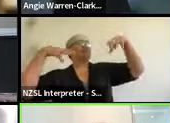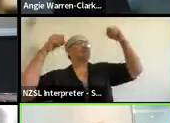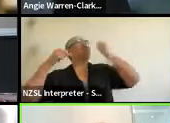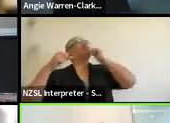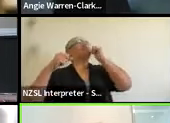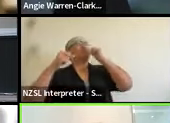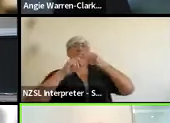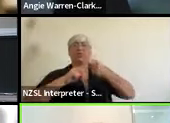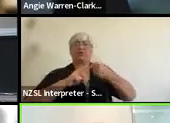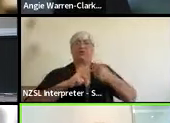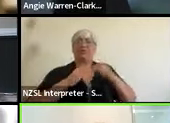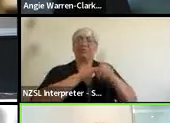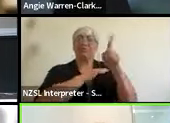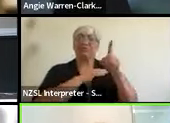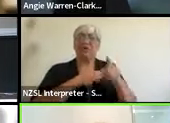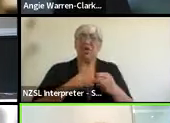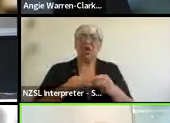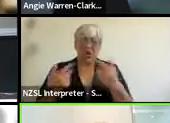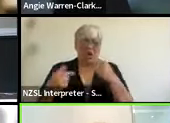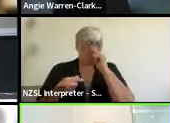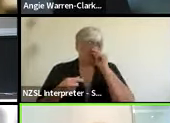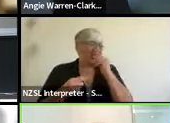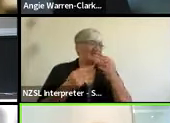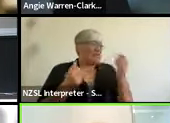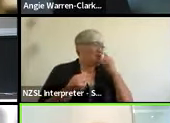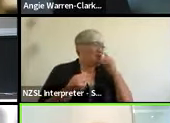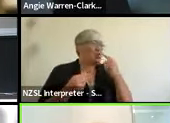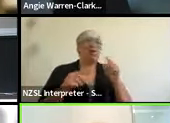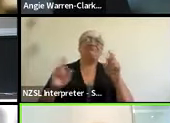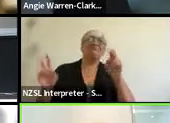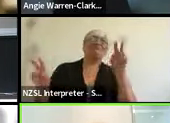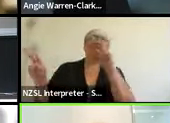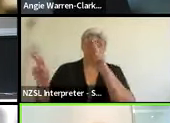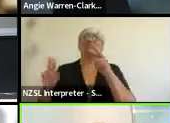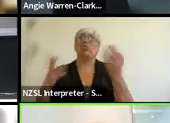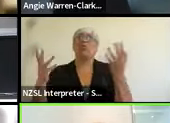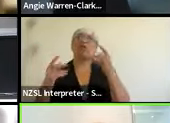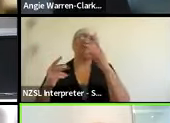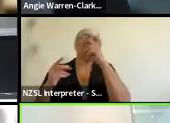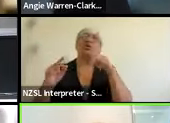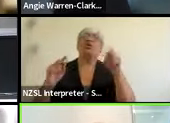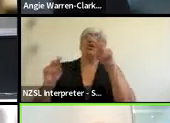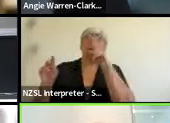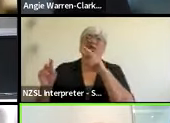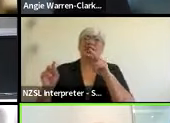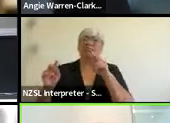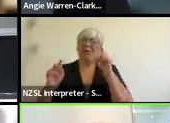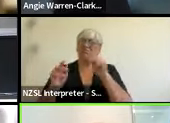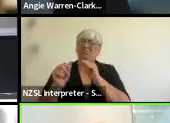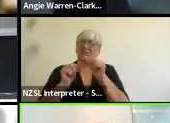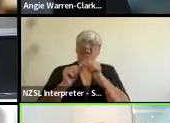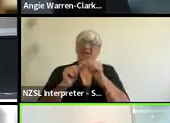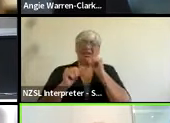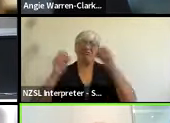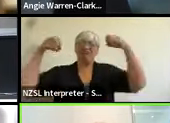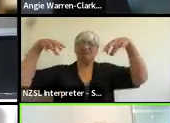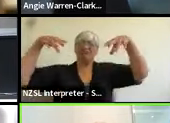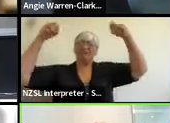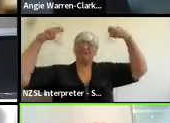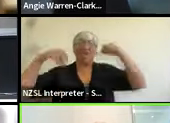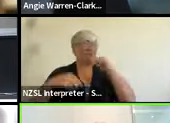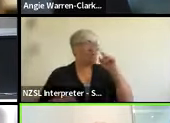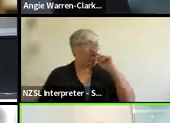Because yes, you can get people running around looking for people, but you might not find everybody. So I think it's very important that people who cannot